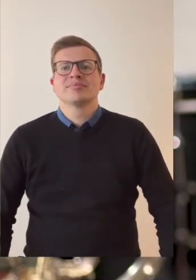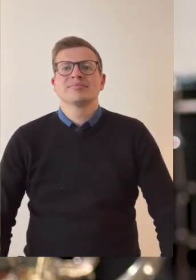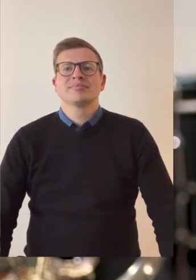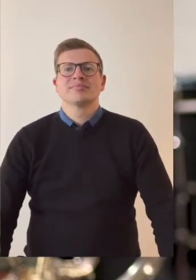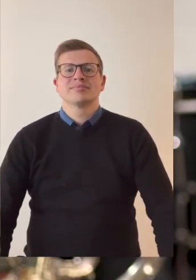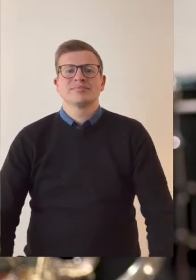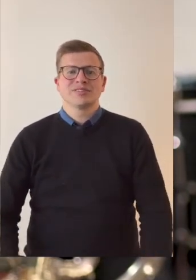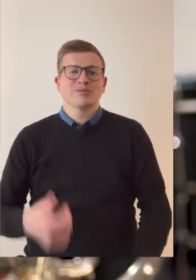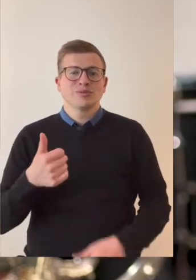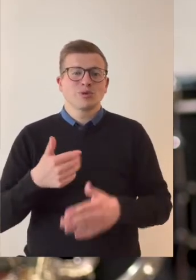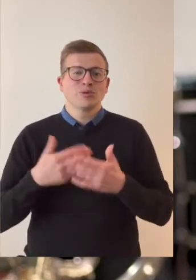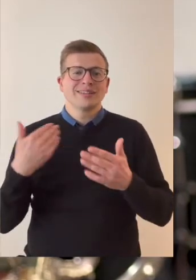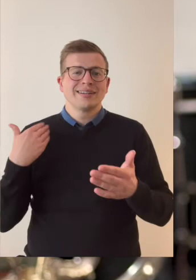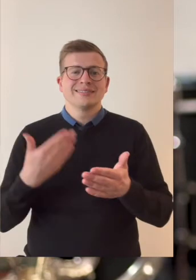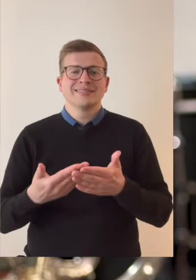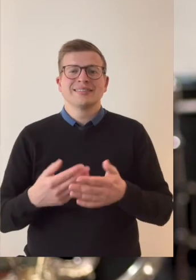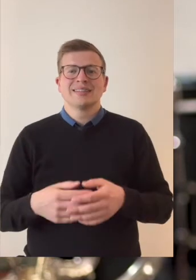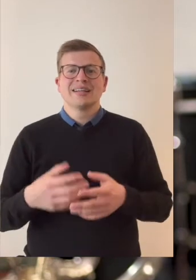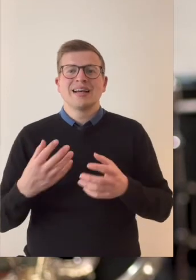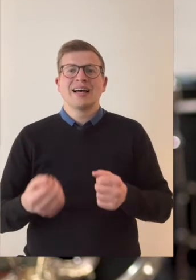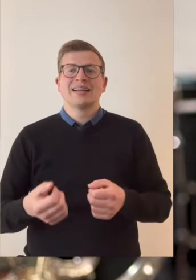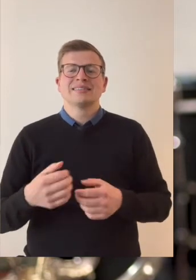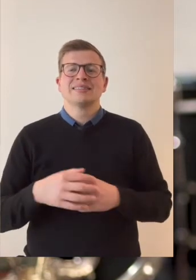they were good days, and